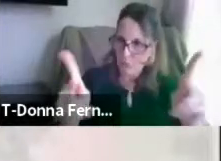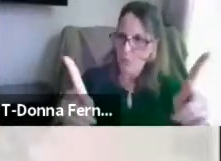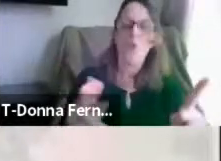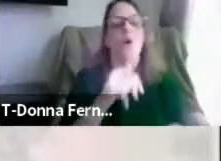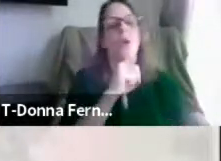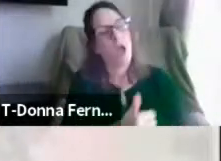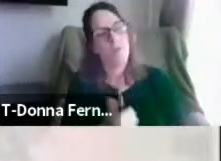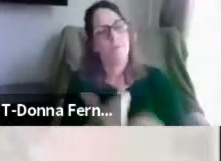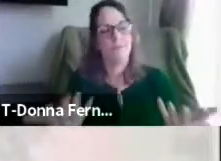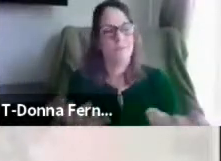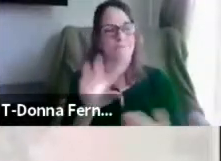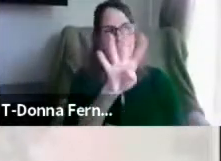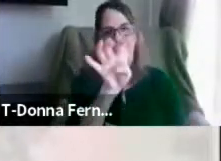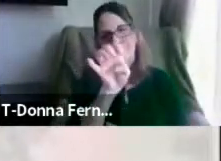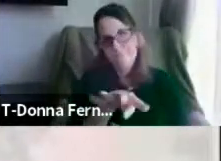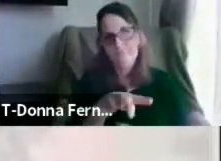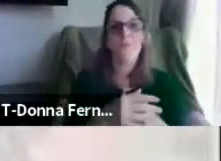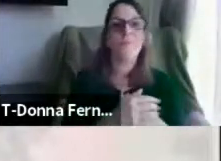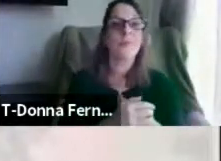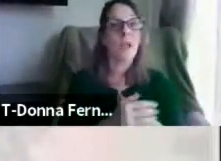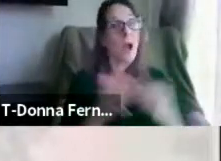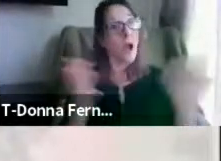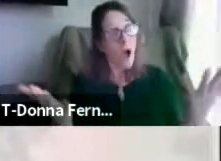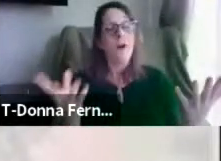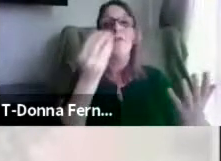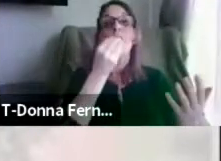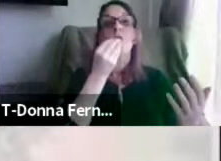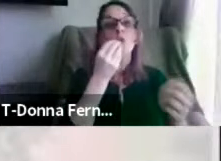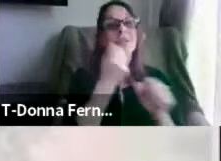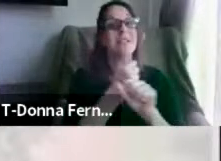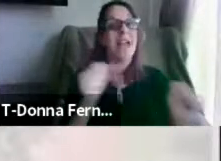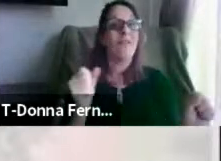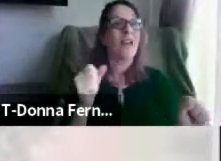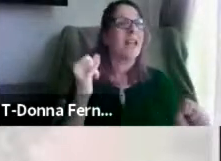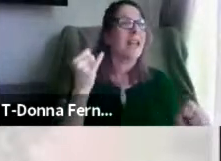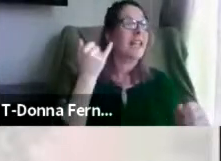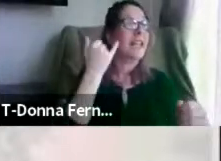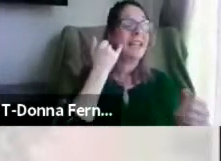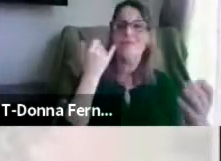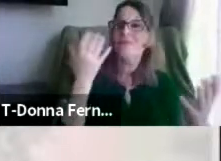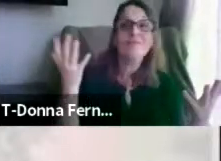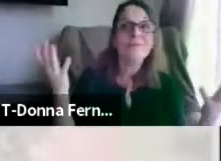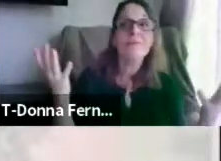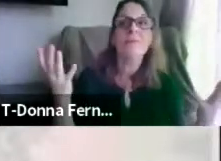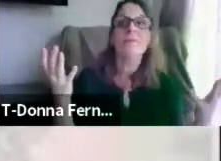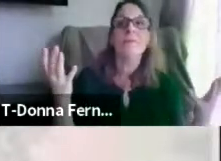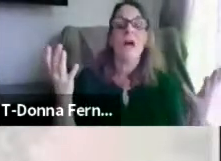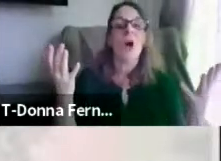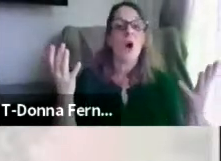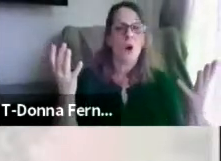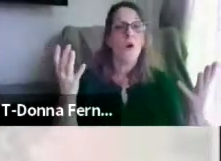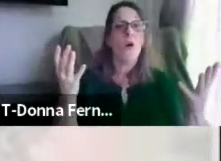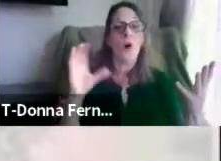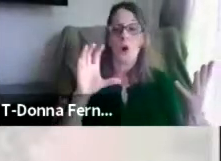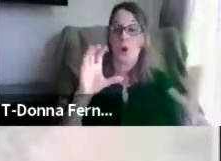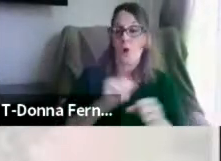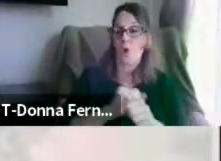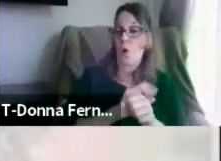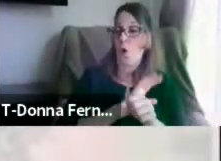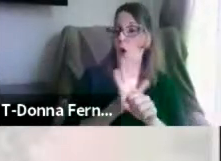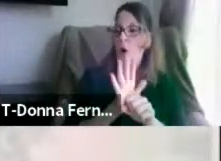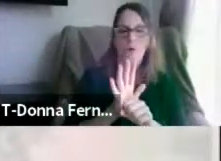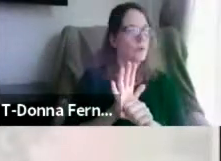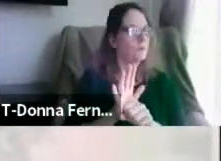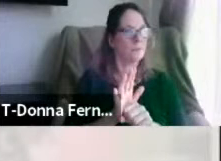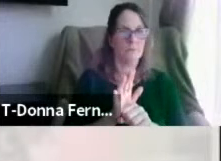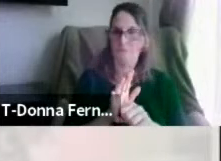And of course, food safety. Fortunately, if there is any silver lining to any of this, is that COVID-19 has not